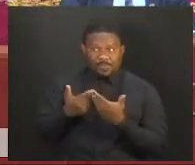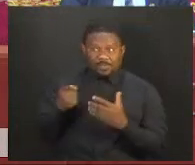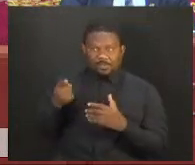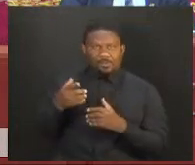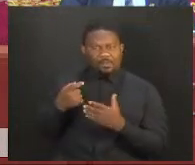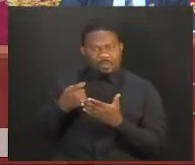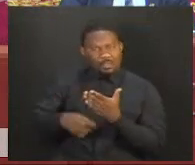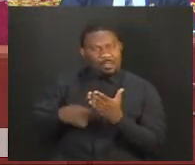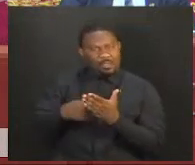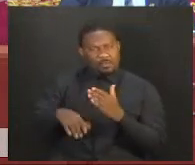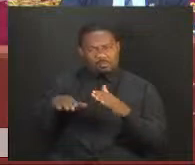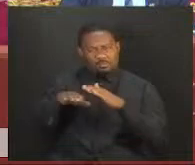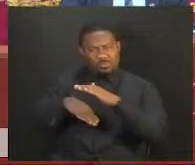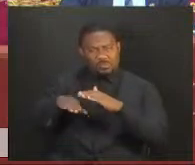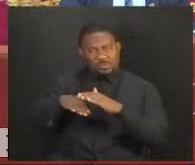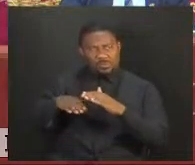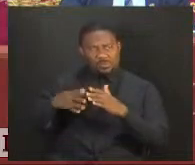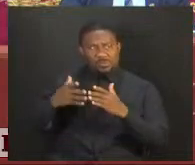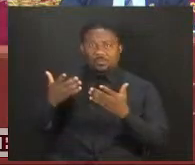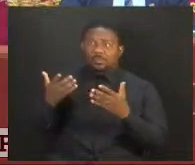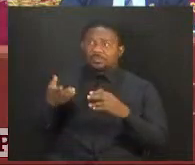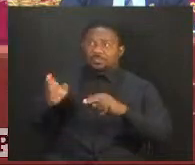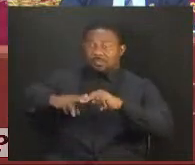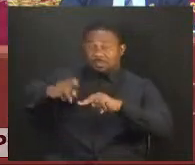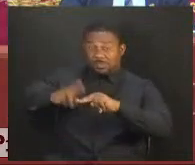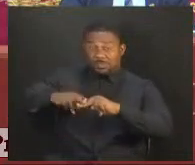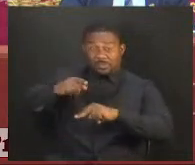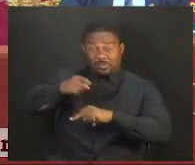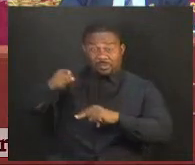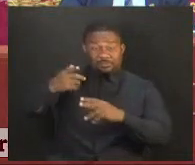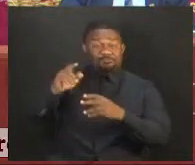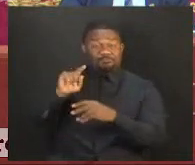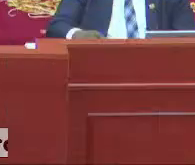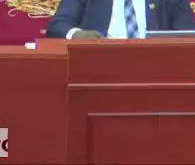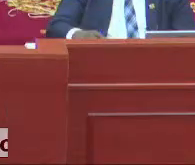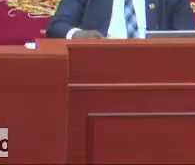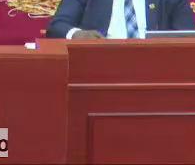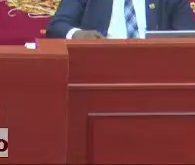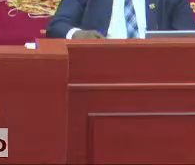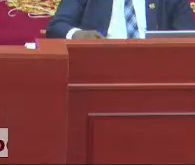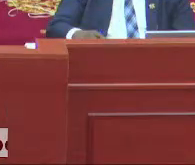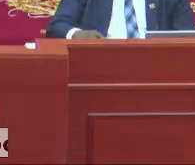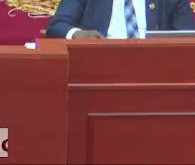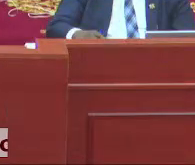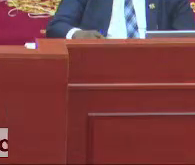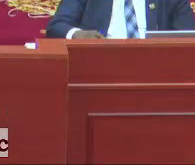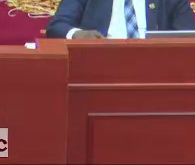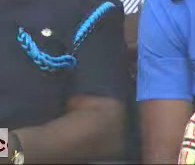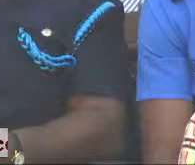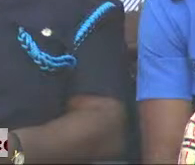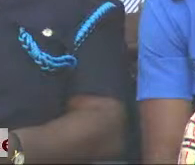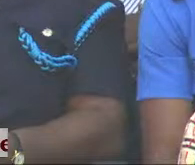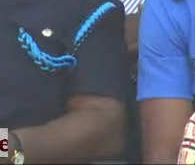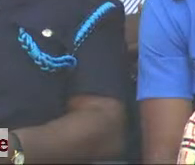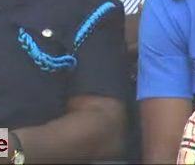base, increased non-tax revenue collection, adopting enhanced tax compliance measures, and modernizing